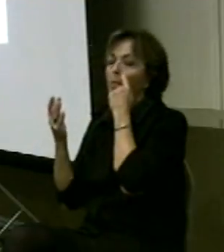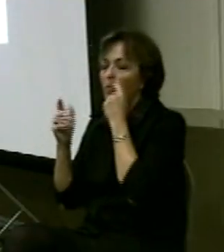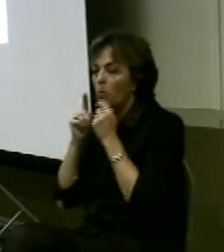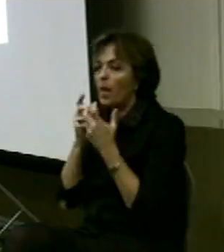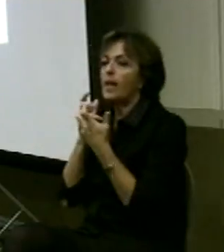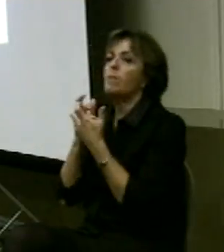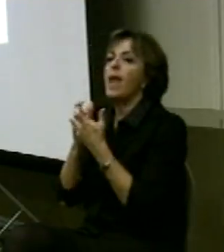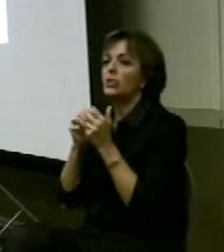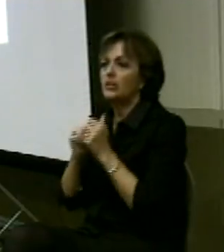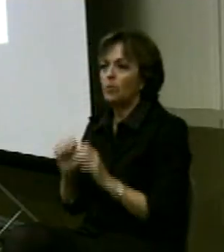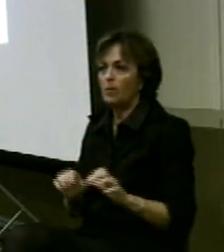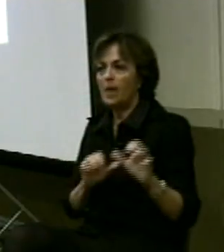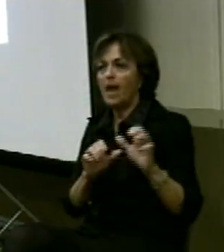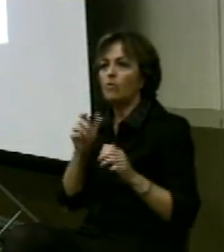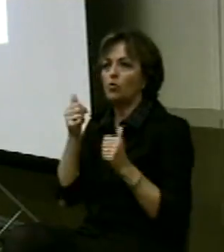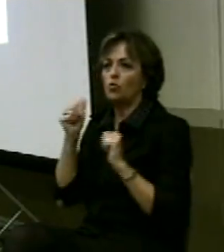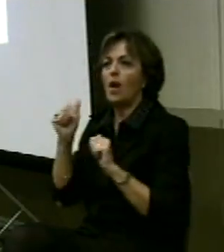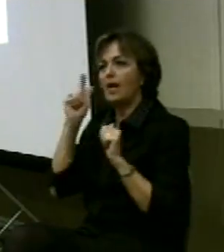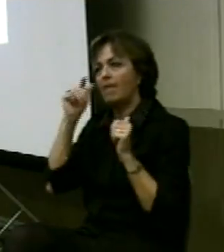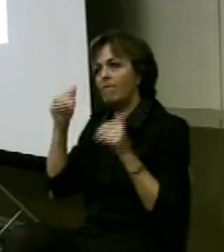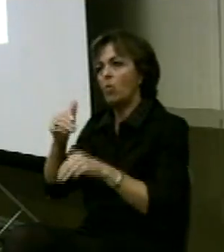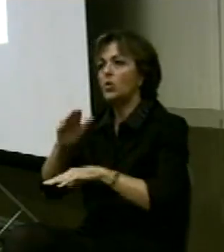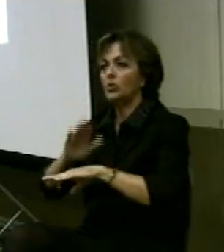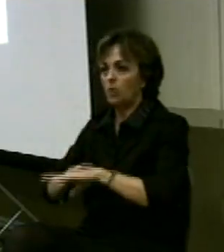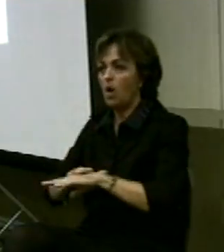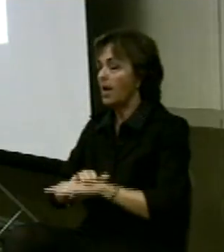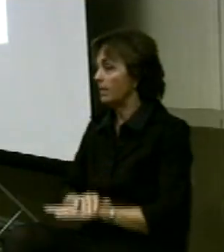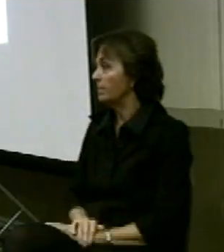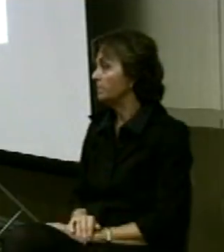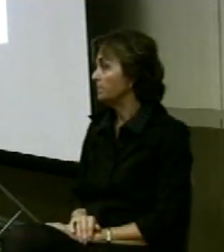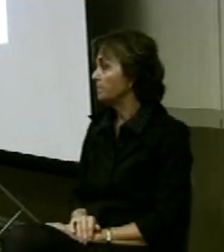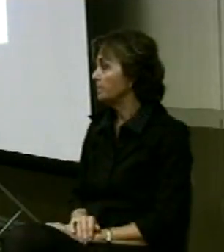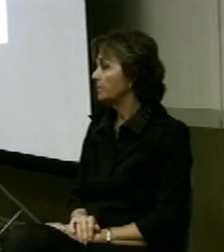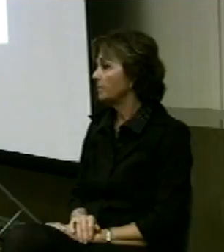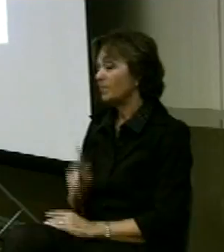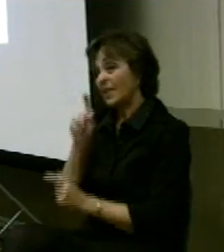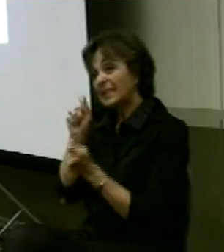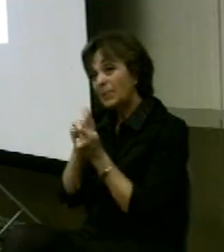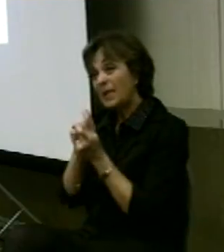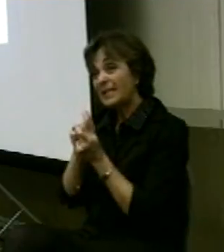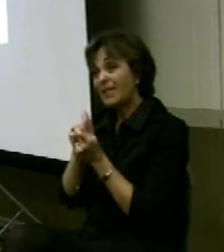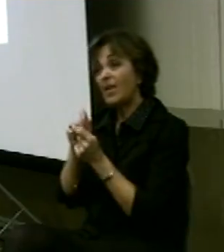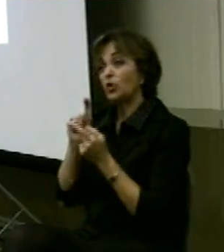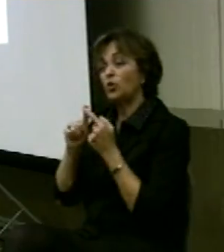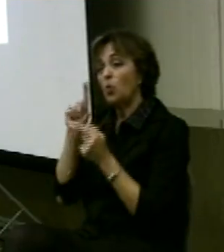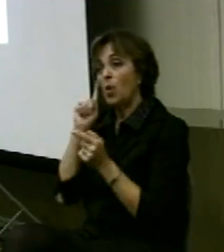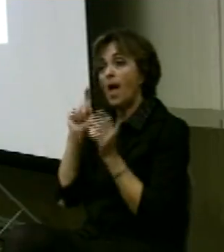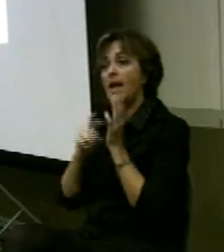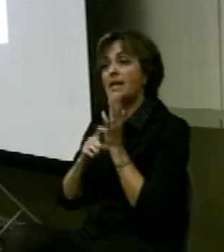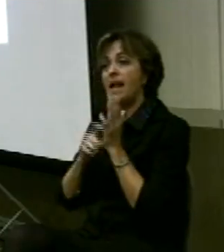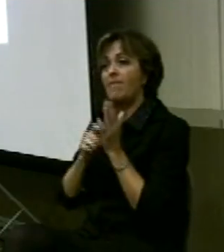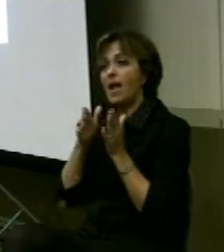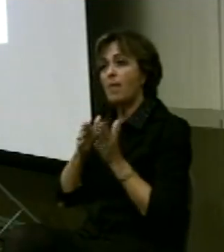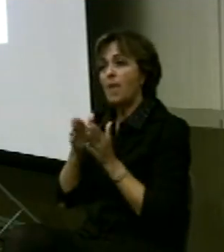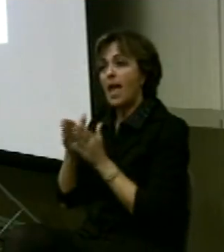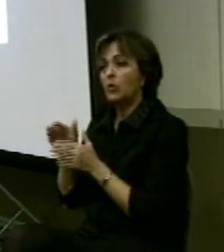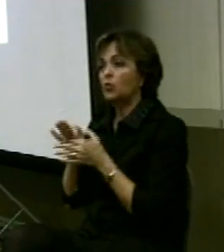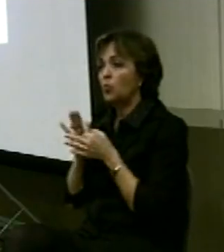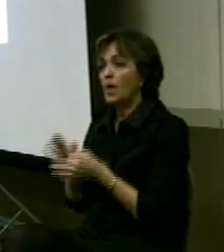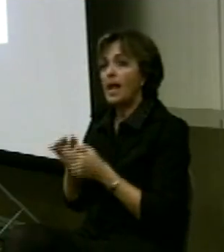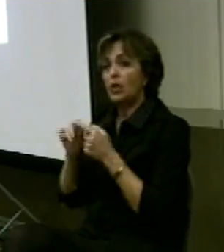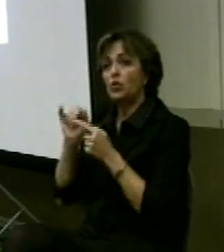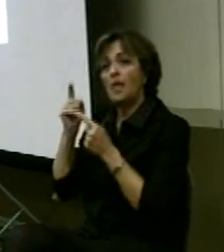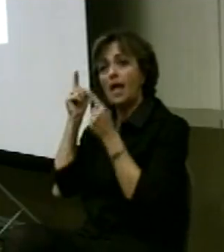matches with the behavior that you're trying to focus on. Is it specific enough to identify the patterns related to that